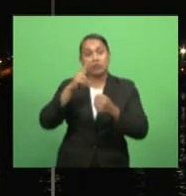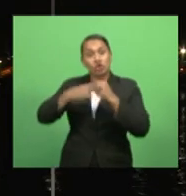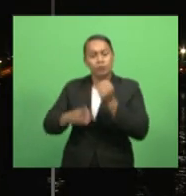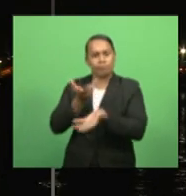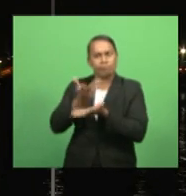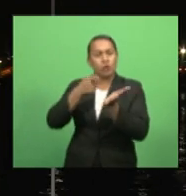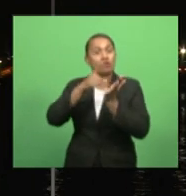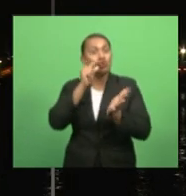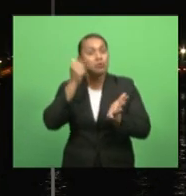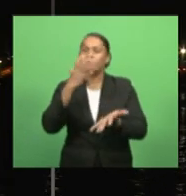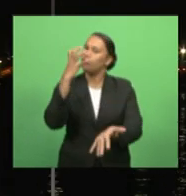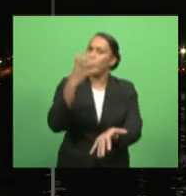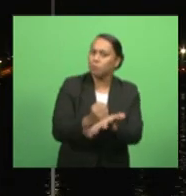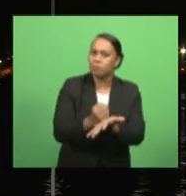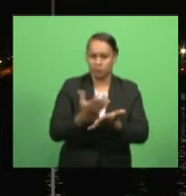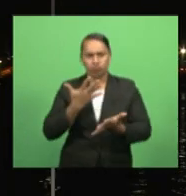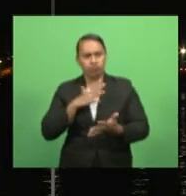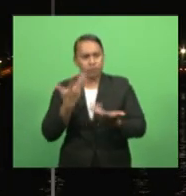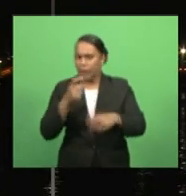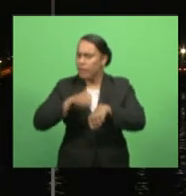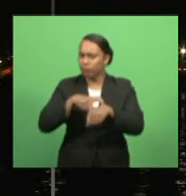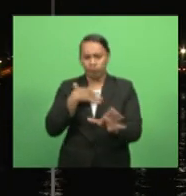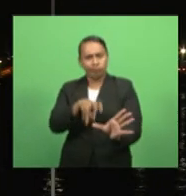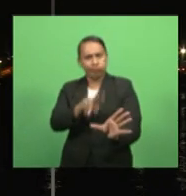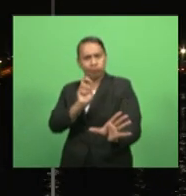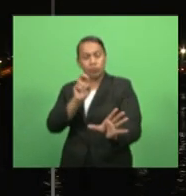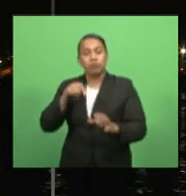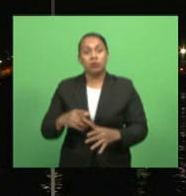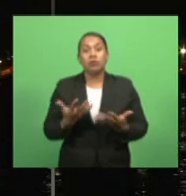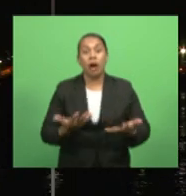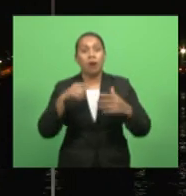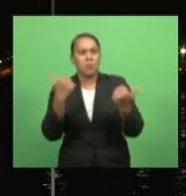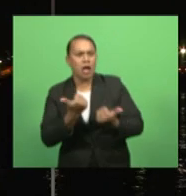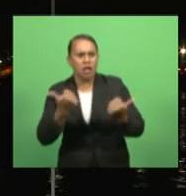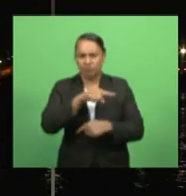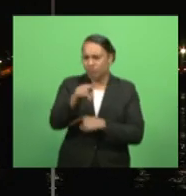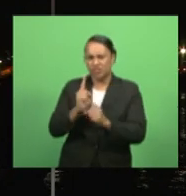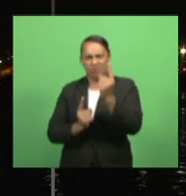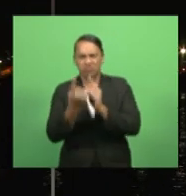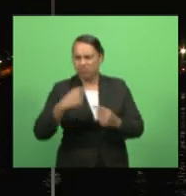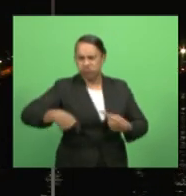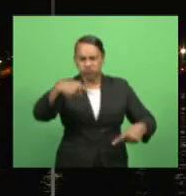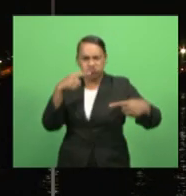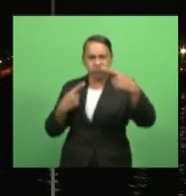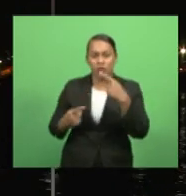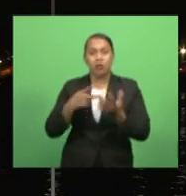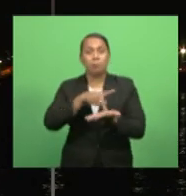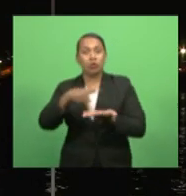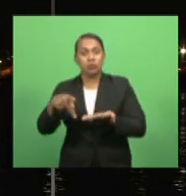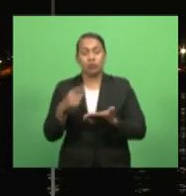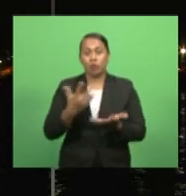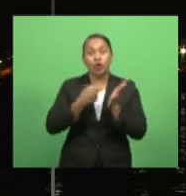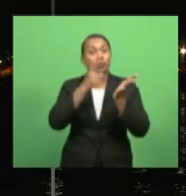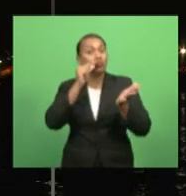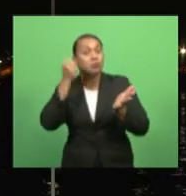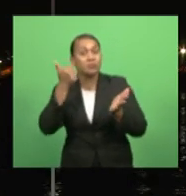an end, leading players within the party are jockeying for the position. Edwin Nunn reports Rambuka has also hinted at whom he